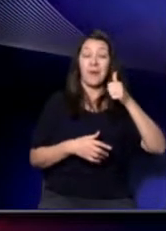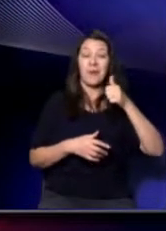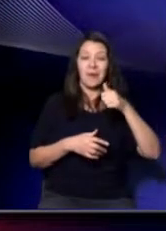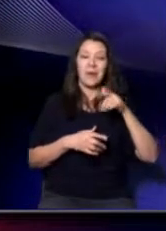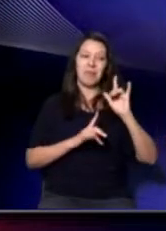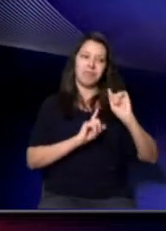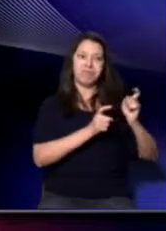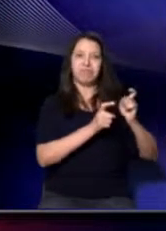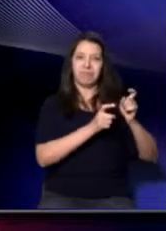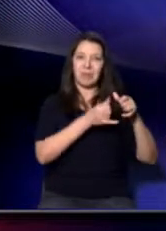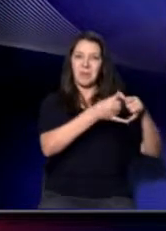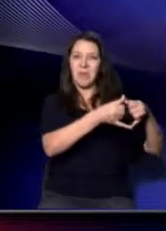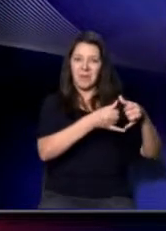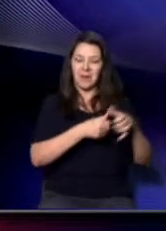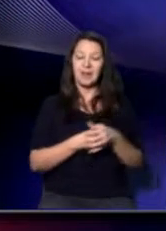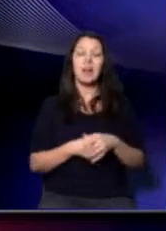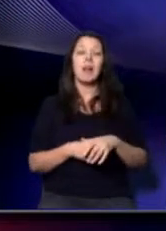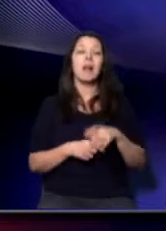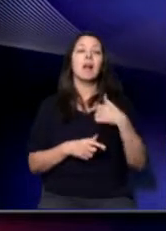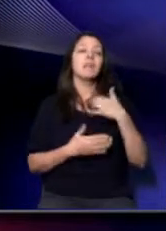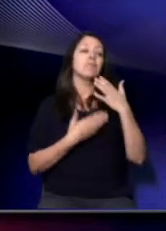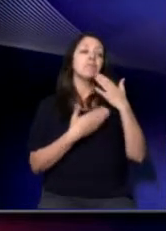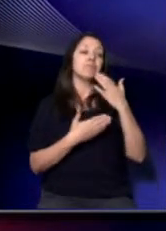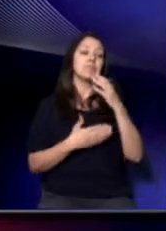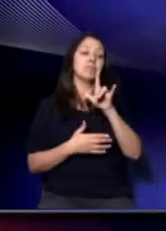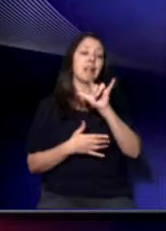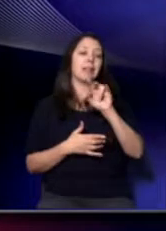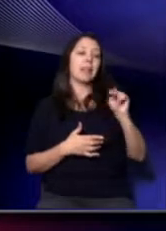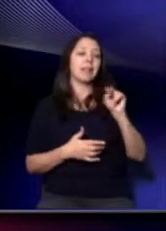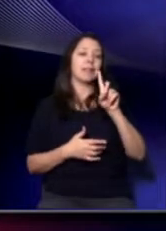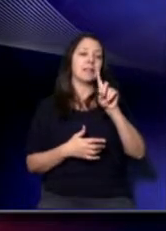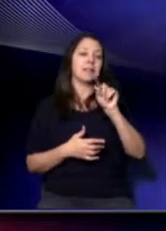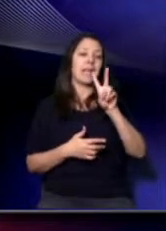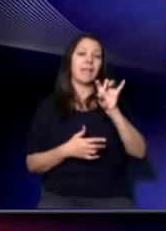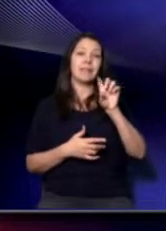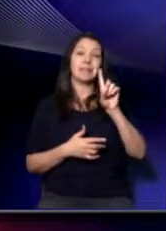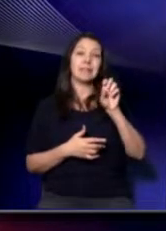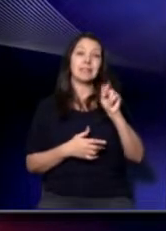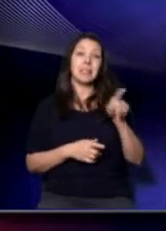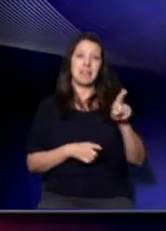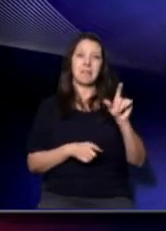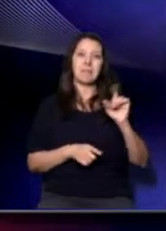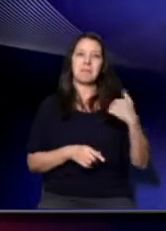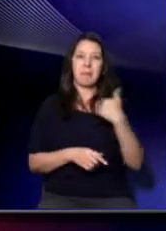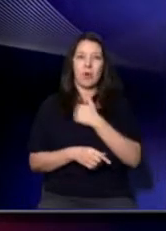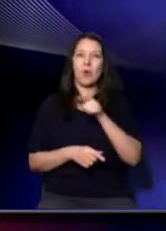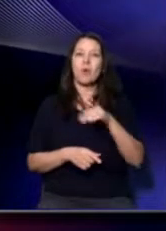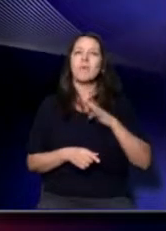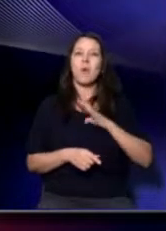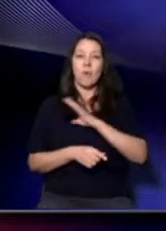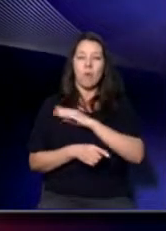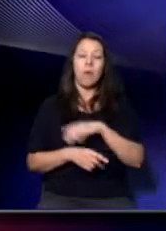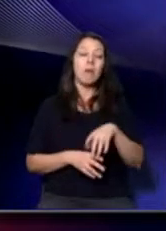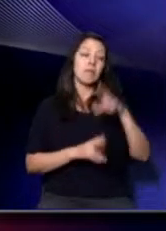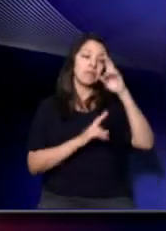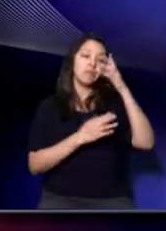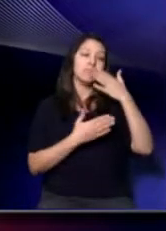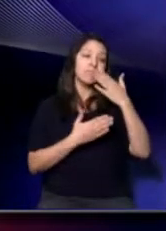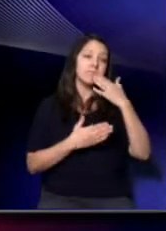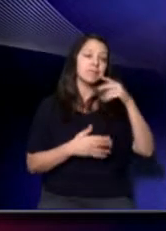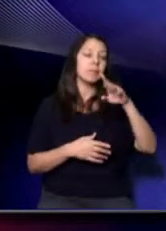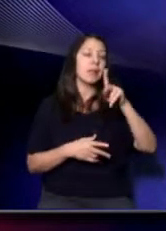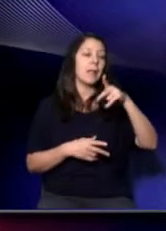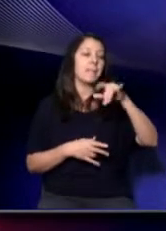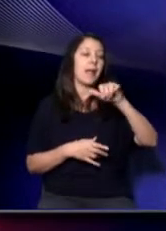like to thank Board Member Lynn Davison, as well as Paya Benson, our